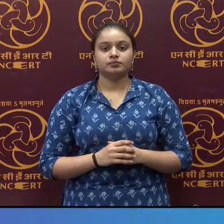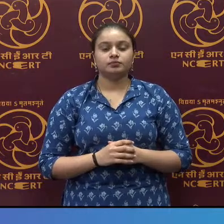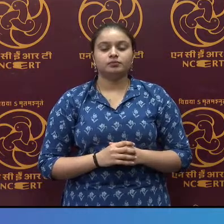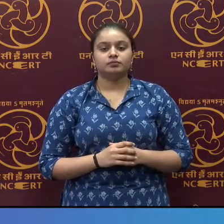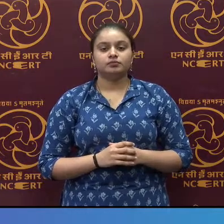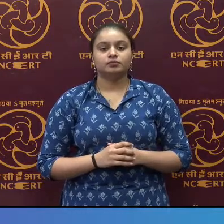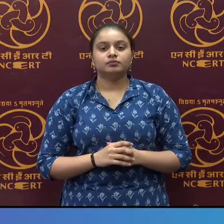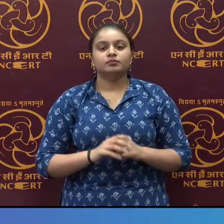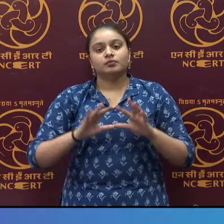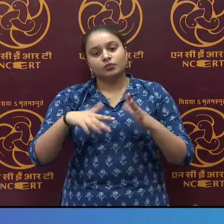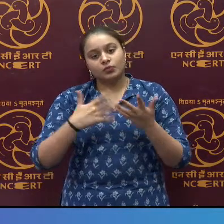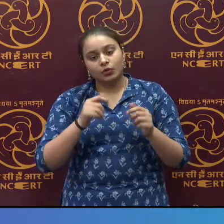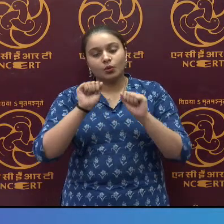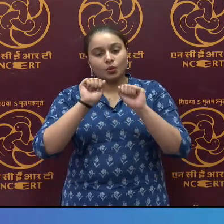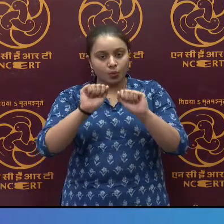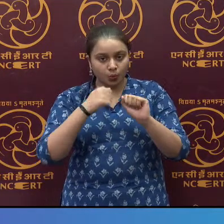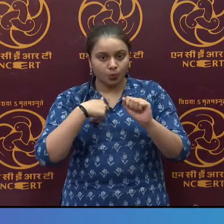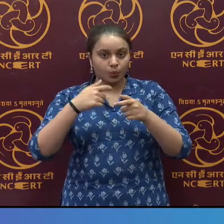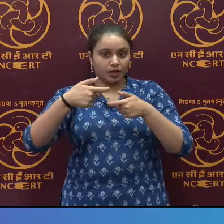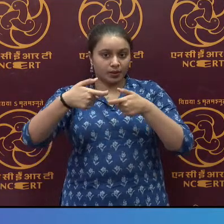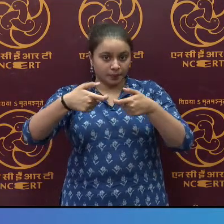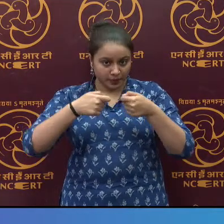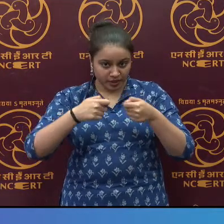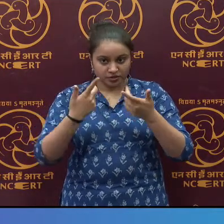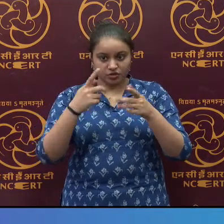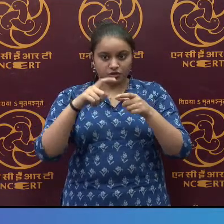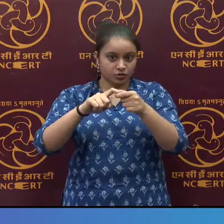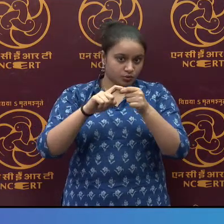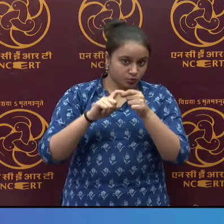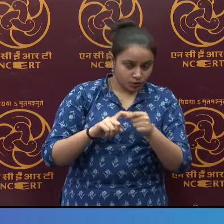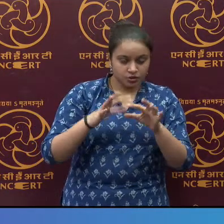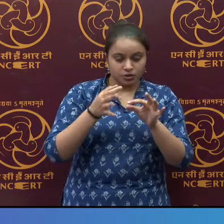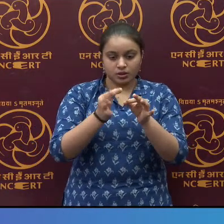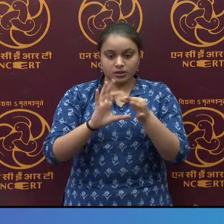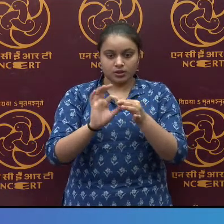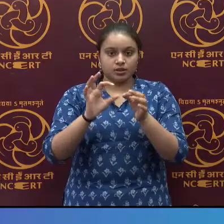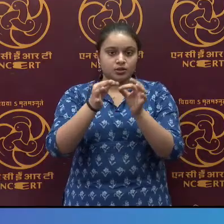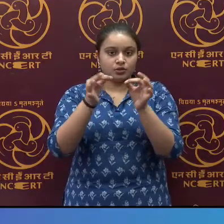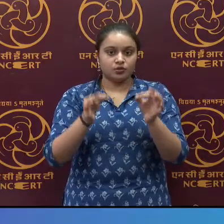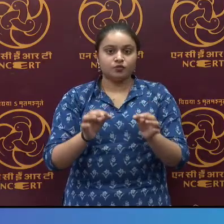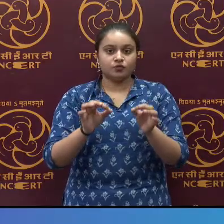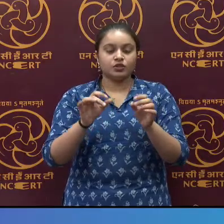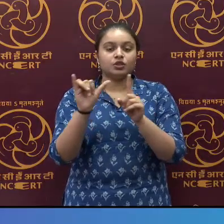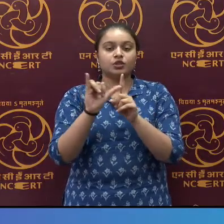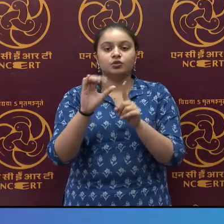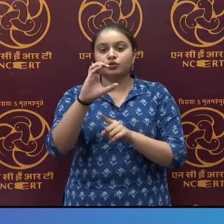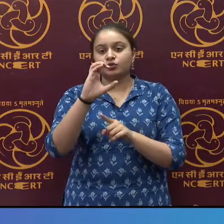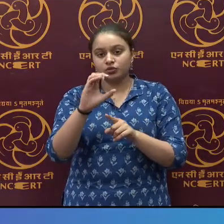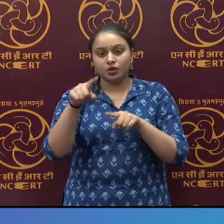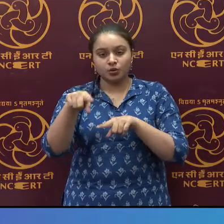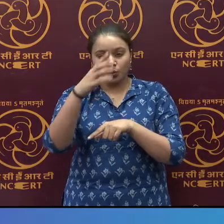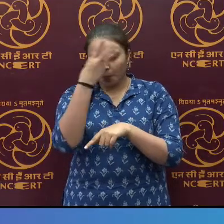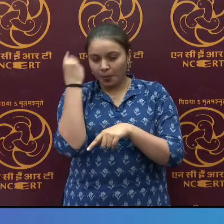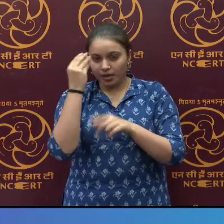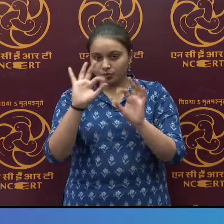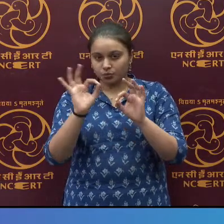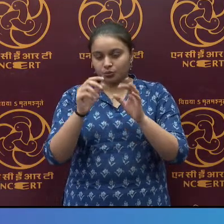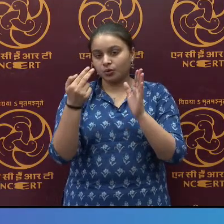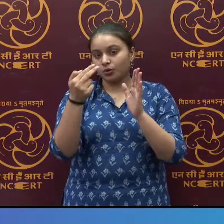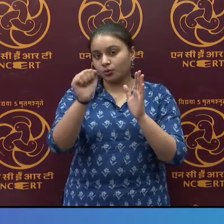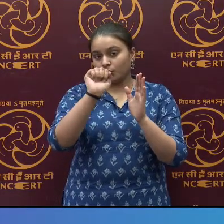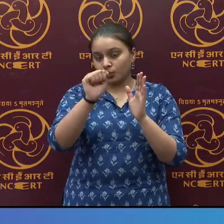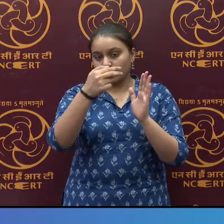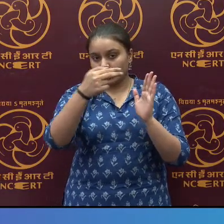dth.class12@ciet.nic.in. You can also drop in your messages, your questions on our NCERT official YouTube channel. Do not forget to mention your name and